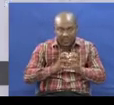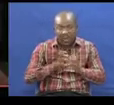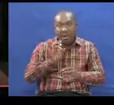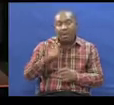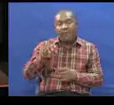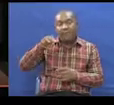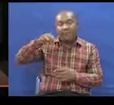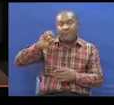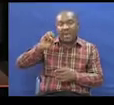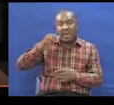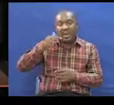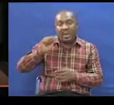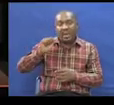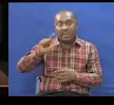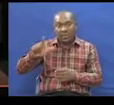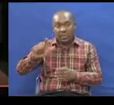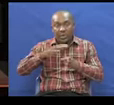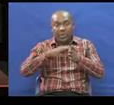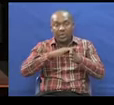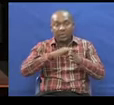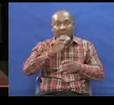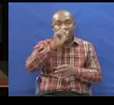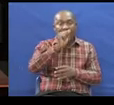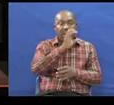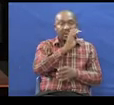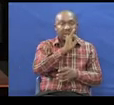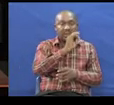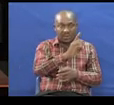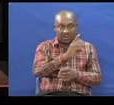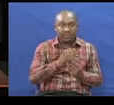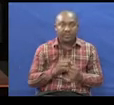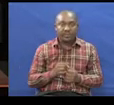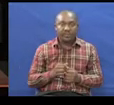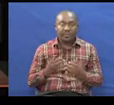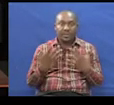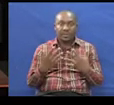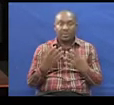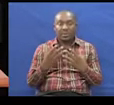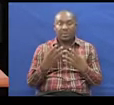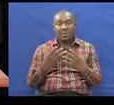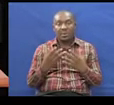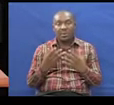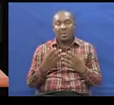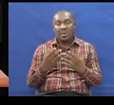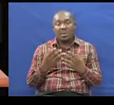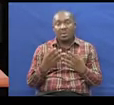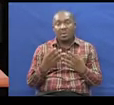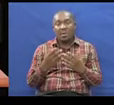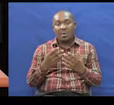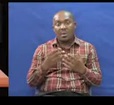And what are those acids we are using to prepare hydrogen in the laboratory? The answer is the acid